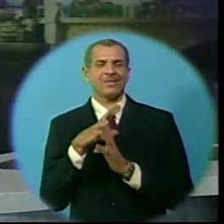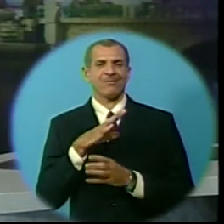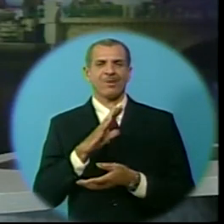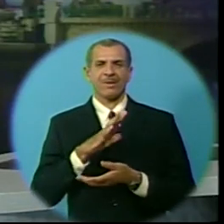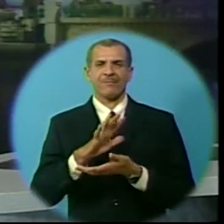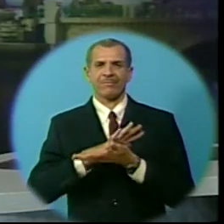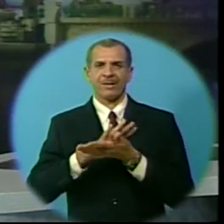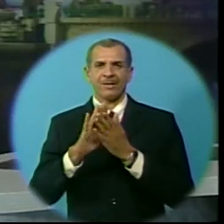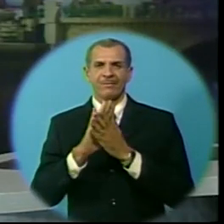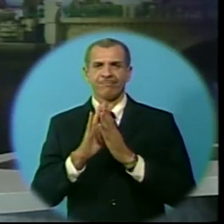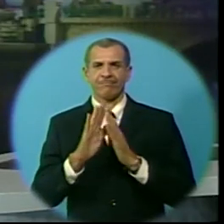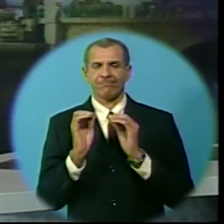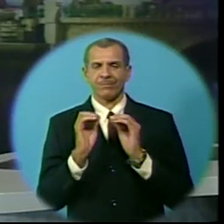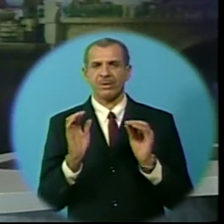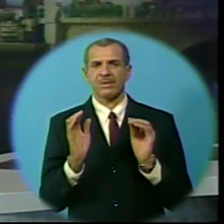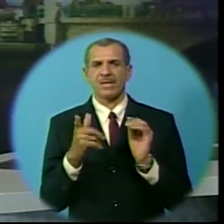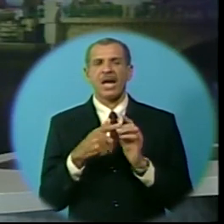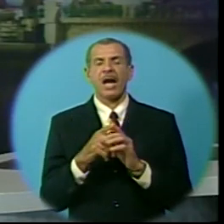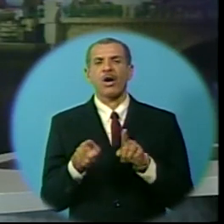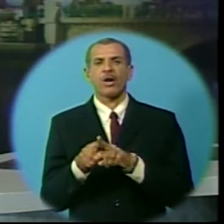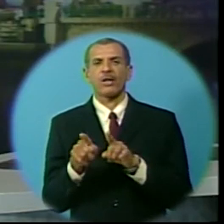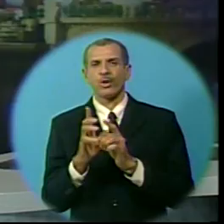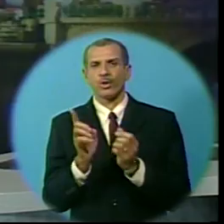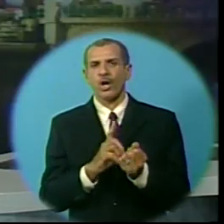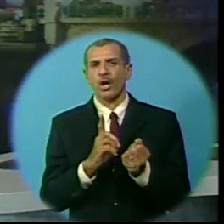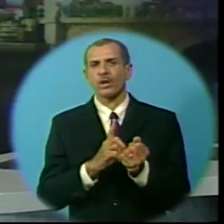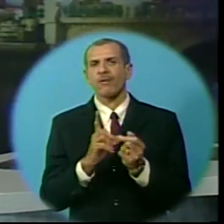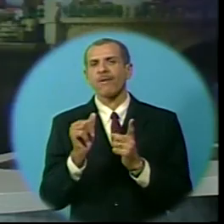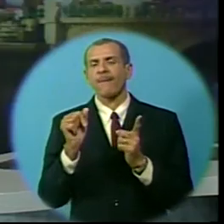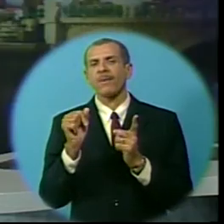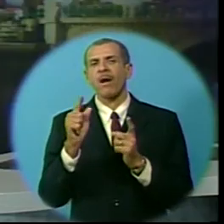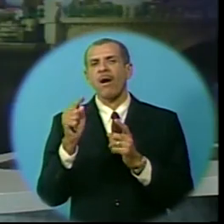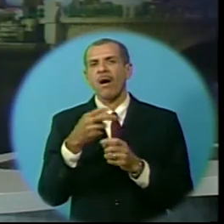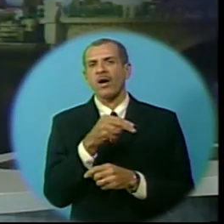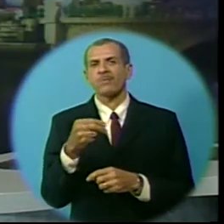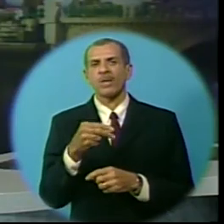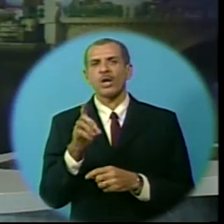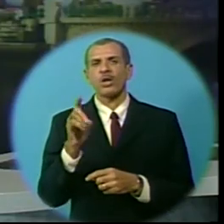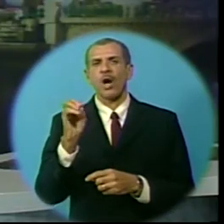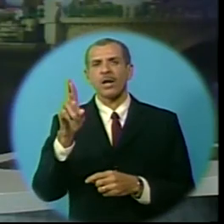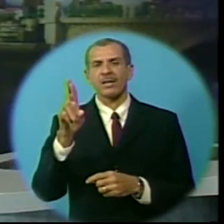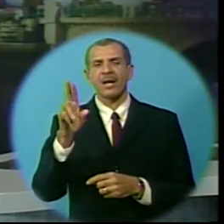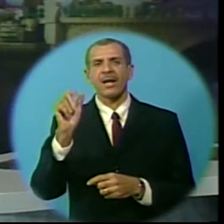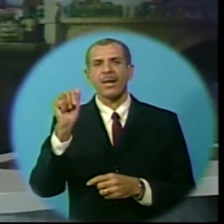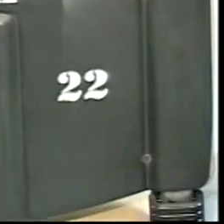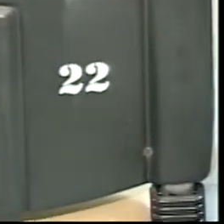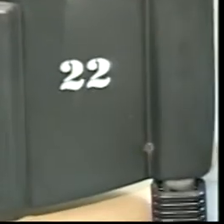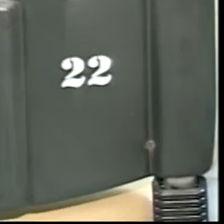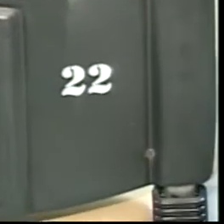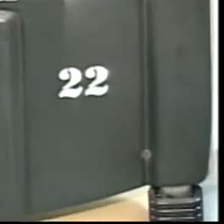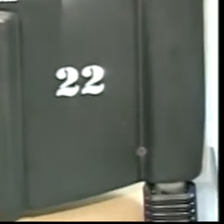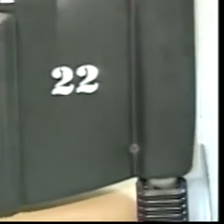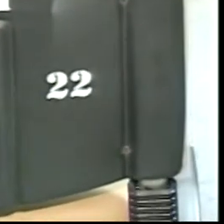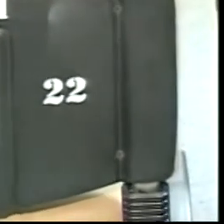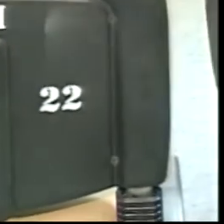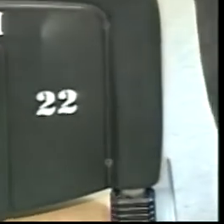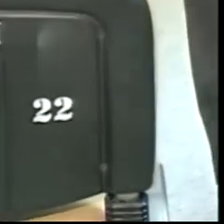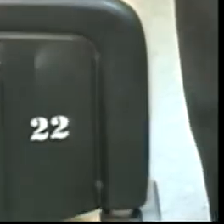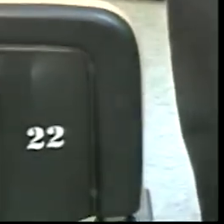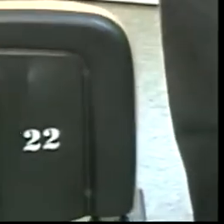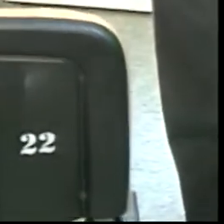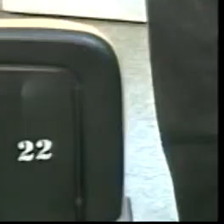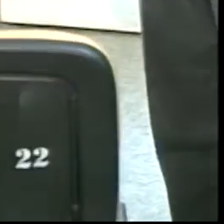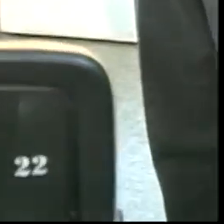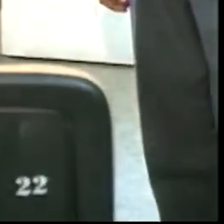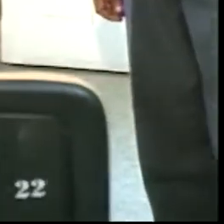comment from consultant doctor and representative from the geriatric hospital, Dr. Ambrose Ramsey. He was speaking at a donation of